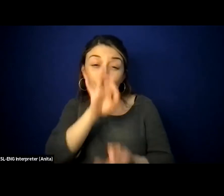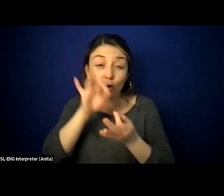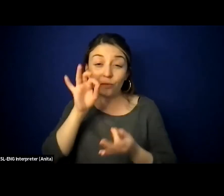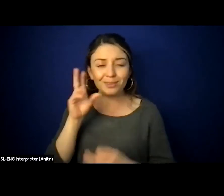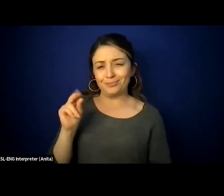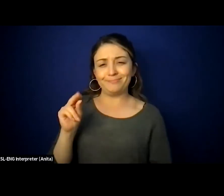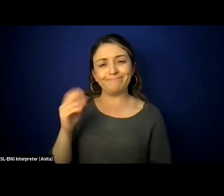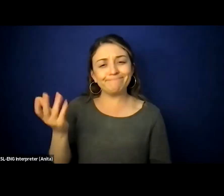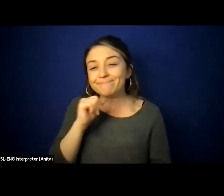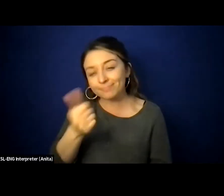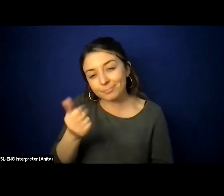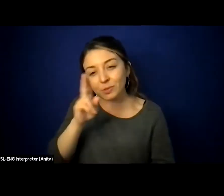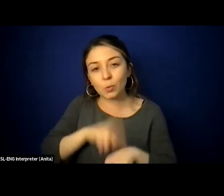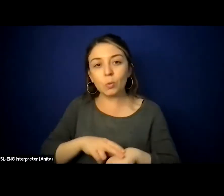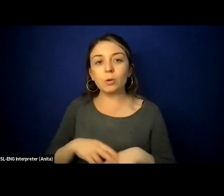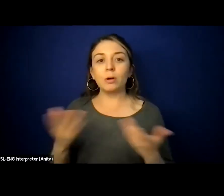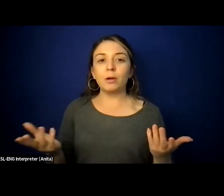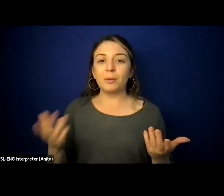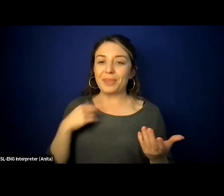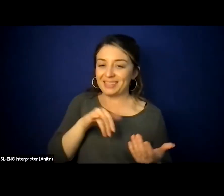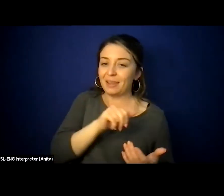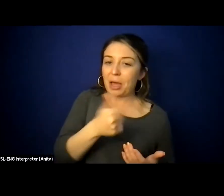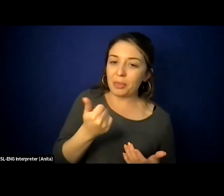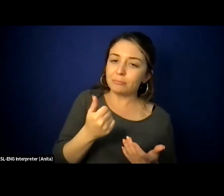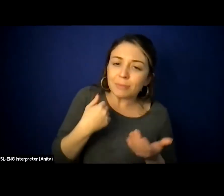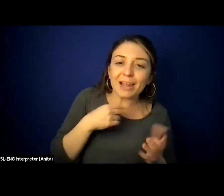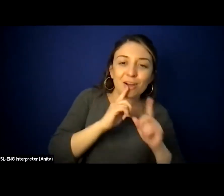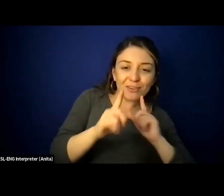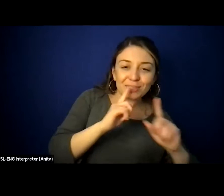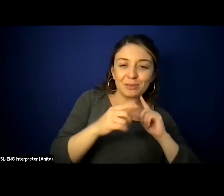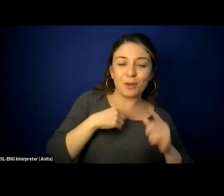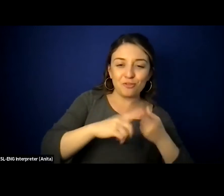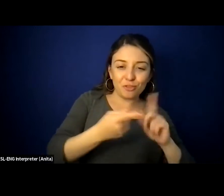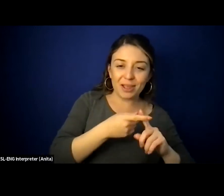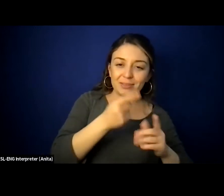Absolutely not. And those are the conversations that I have with my friends and therapists.